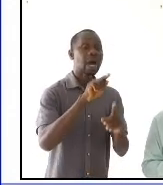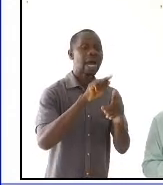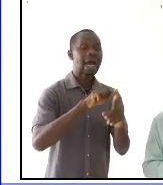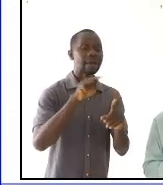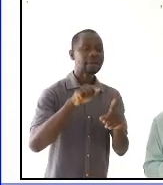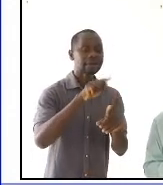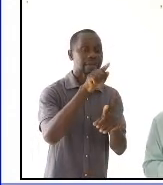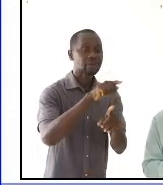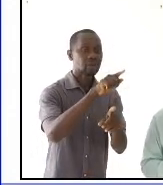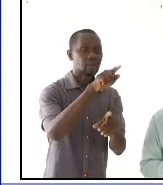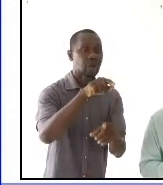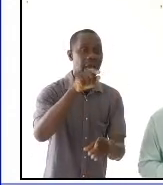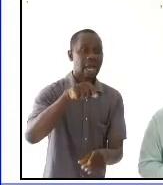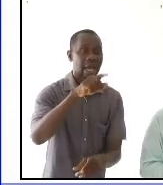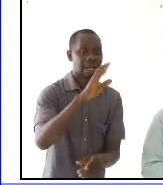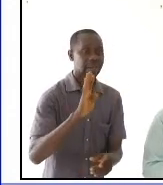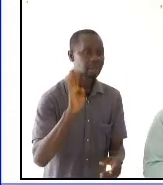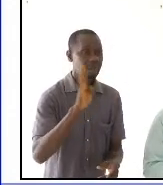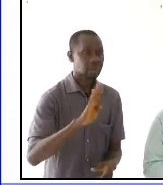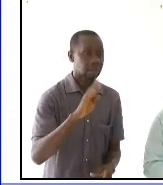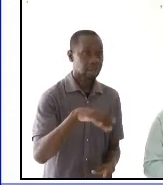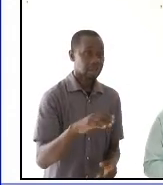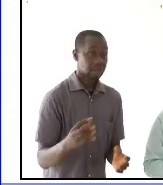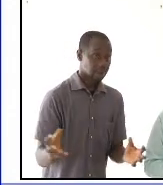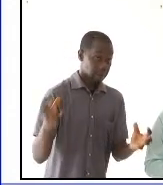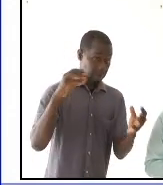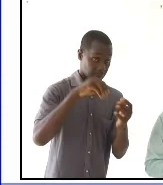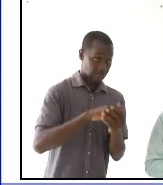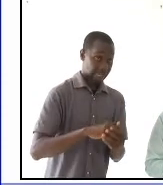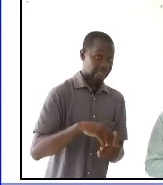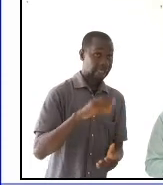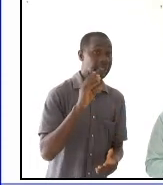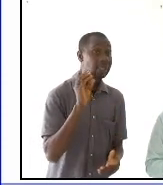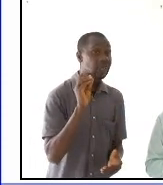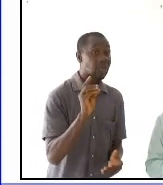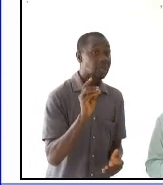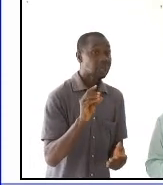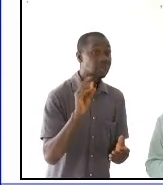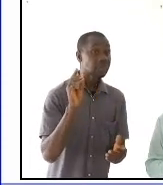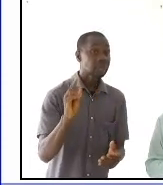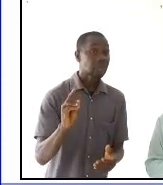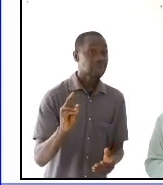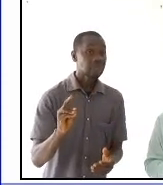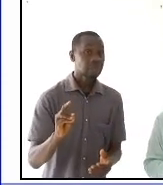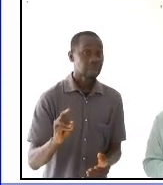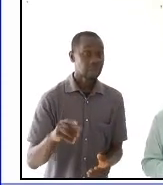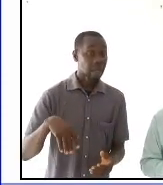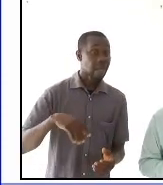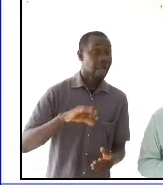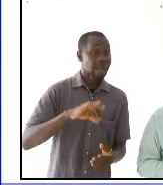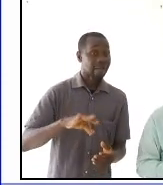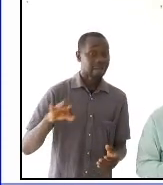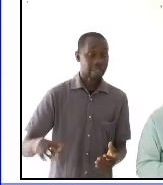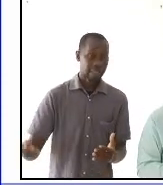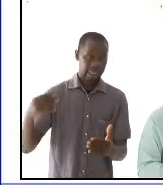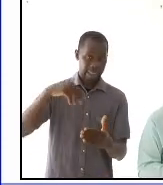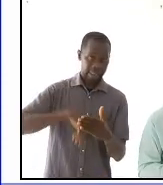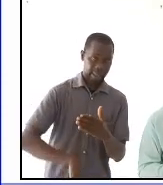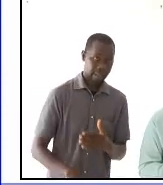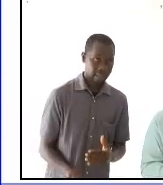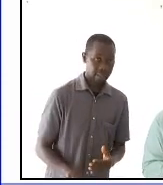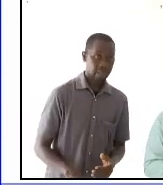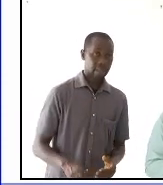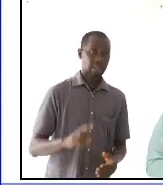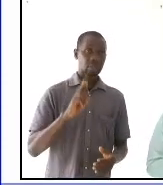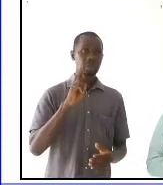they go until eventually they go to what we call the collecting ducts. And the collecting ducts finally enter into